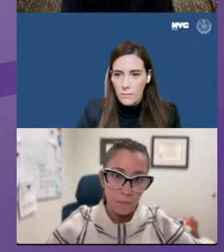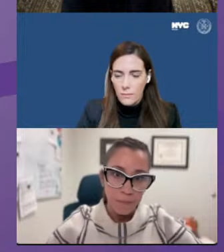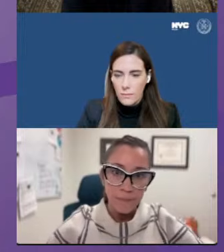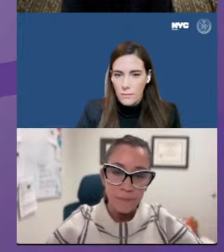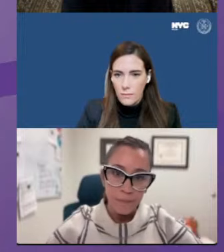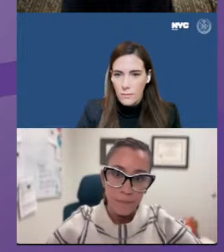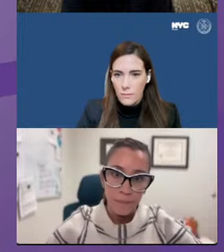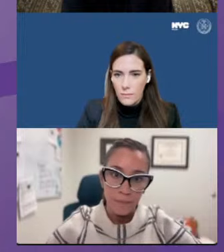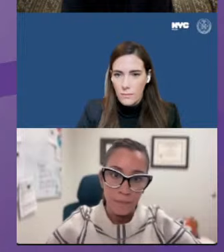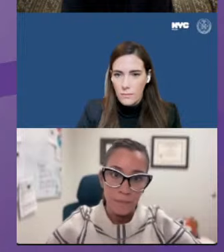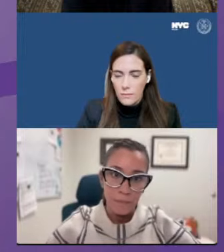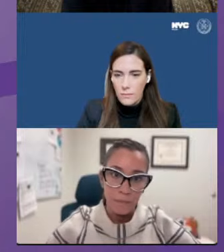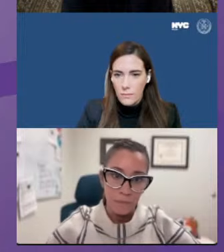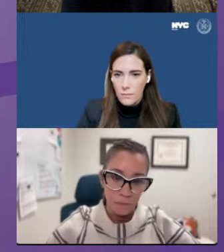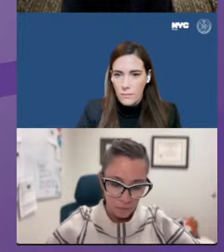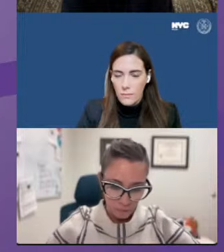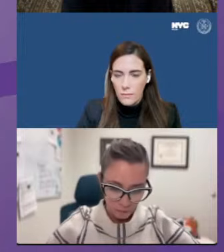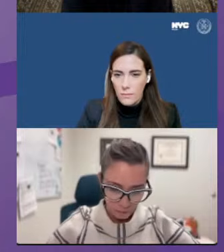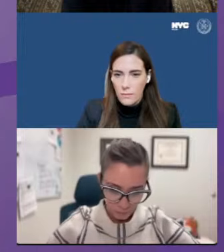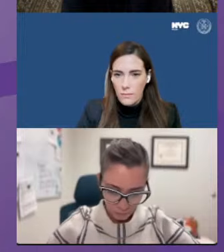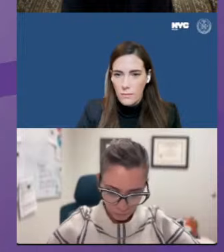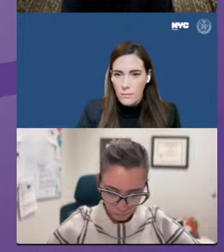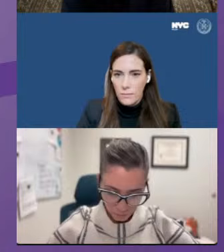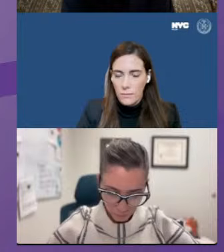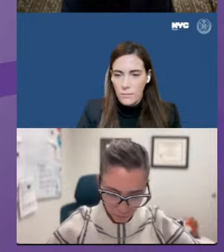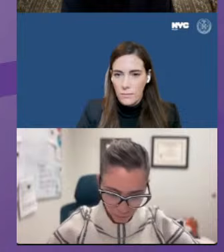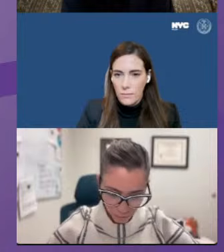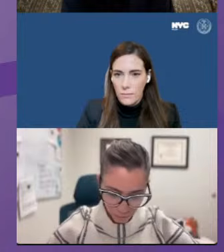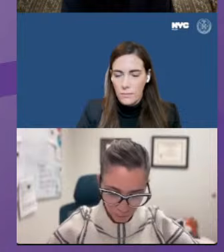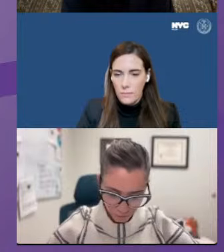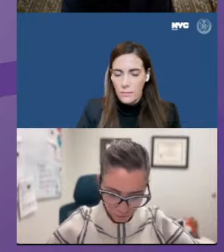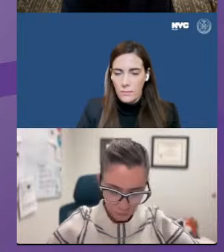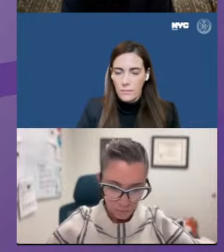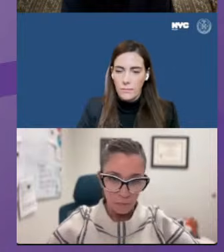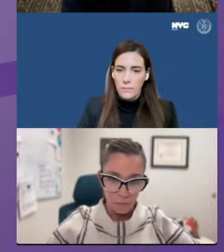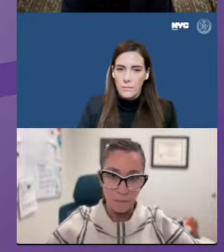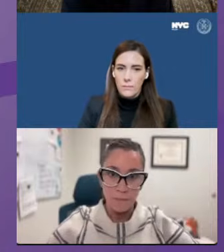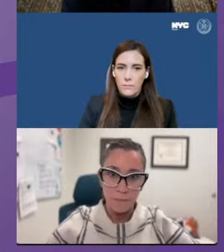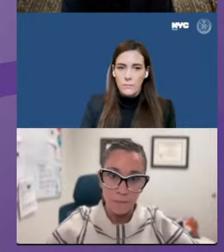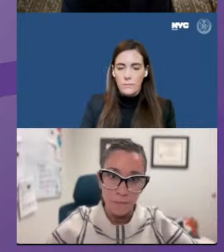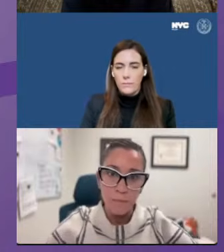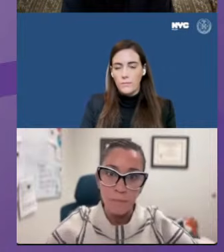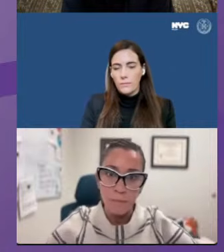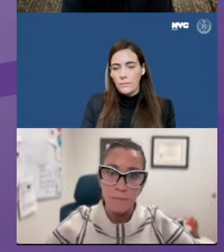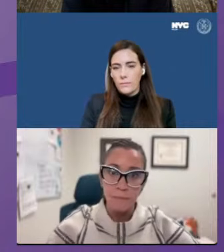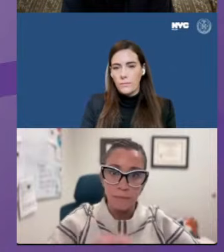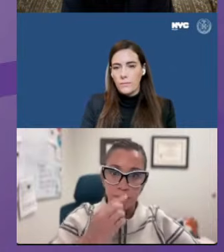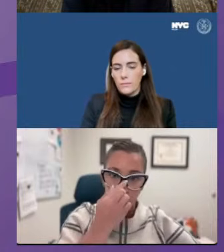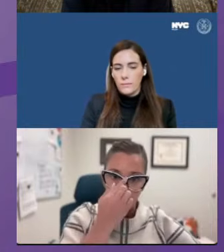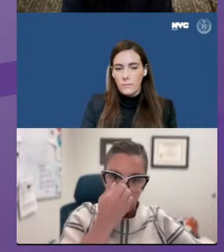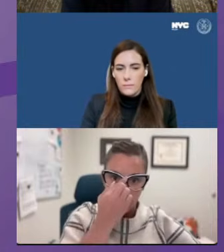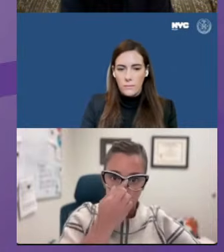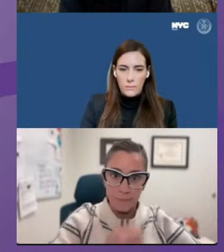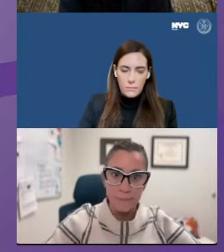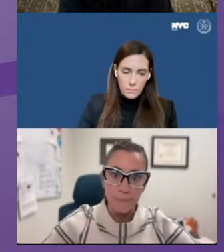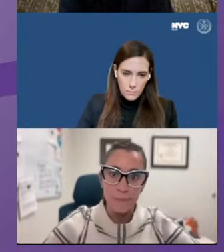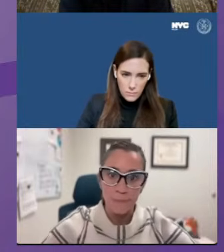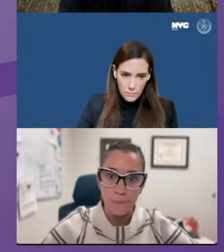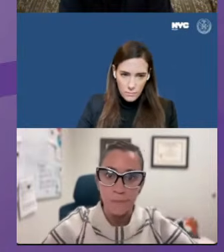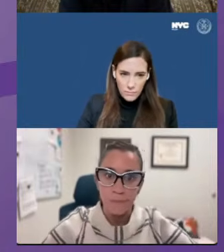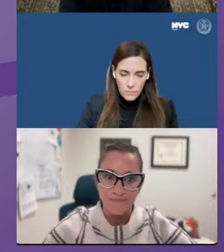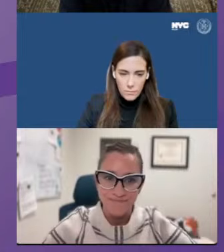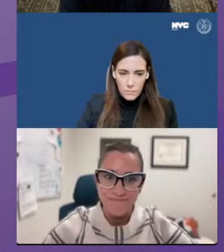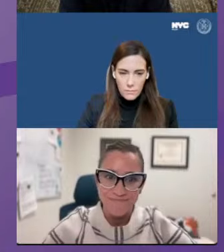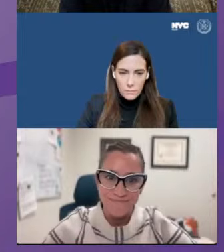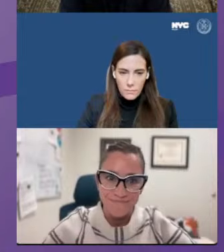to study the long-term effects of long COVID, has clinical trials that are ongoing, some that are finished recruitment, which will give